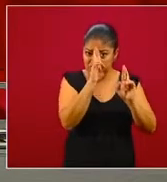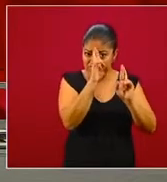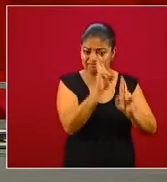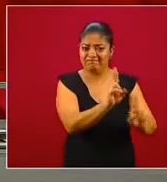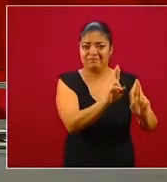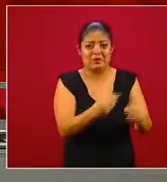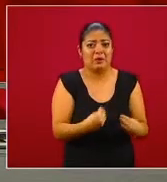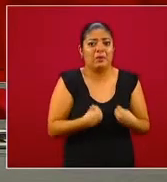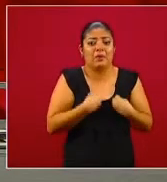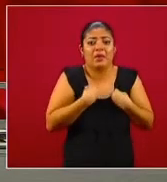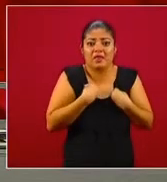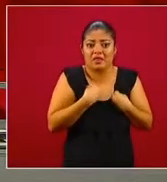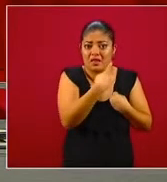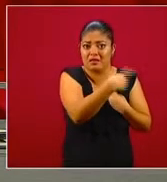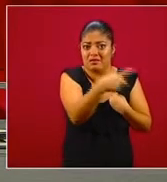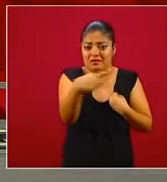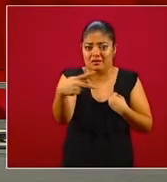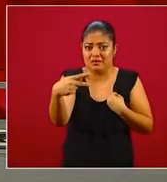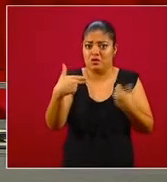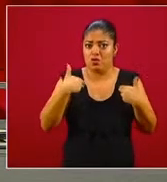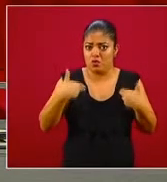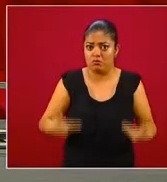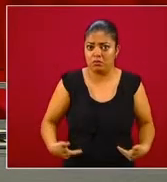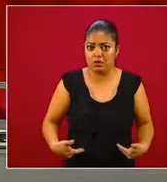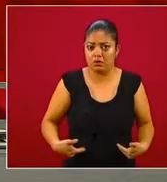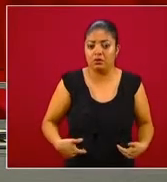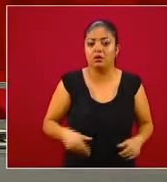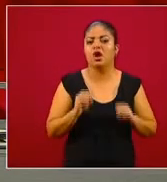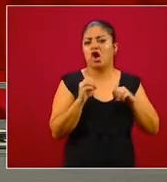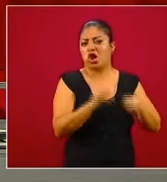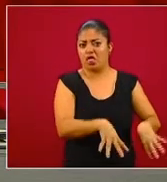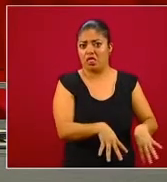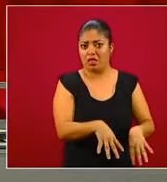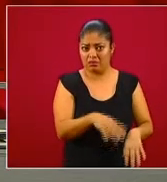we venerate human life and health. And